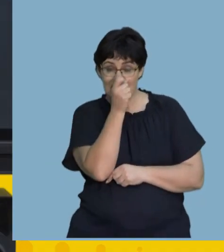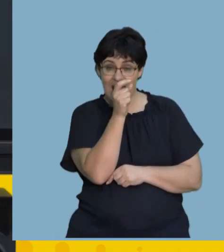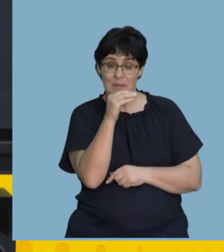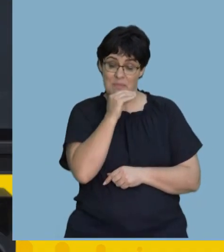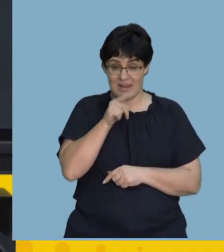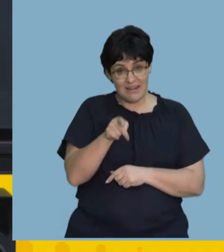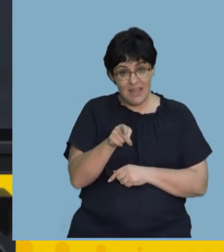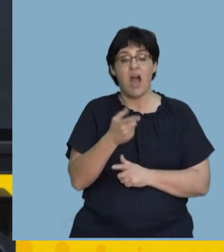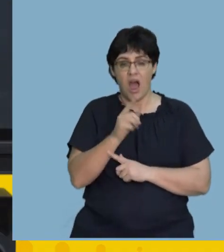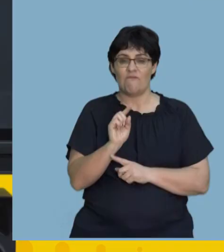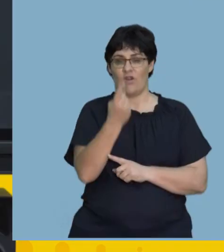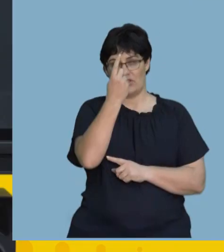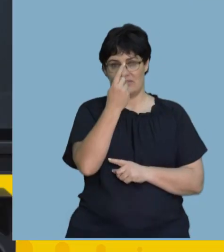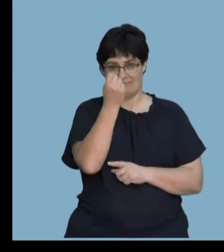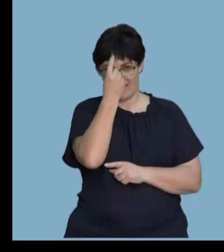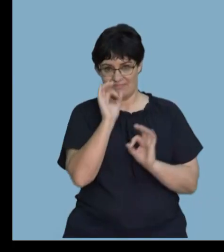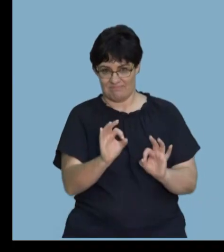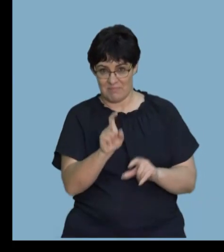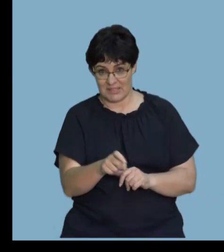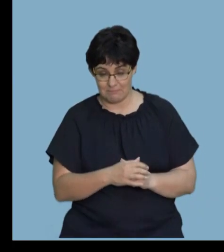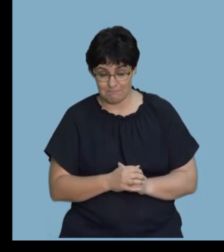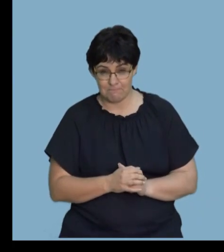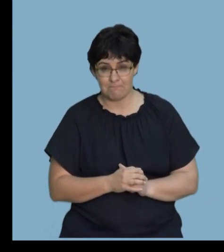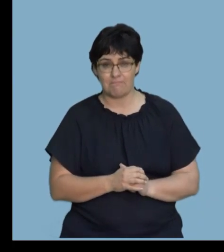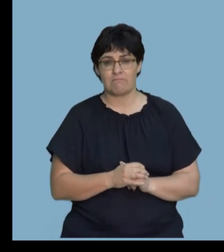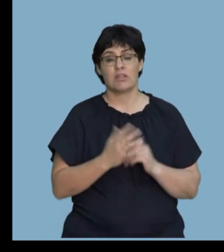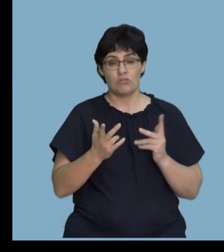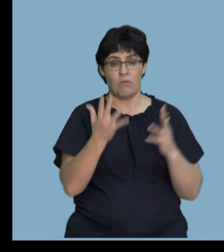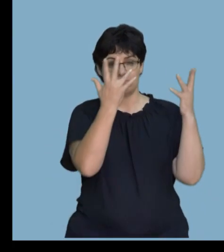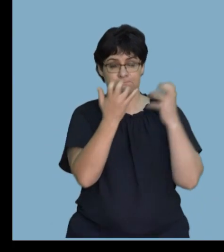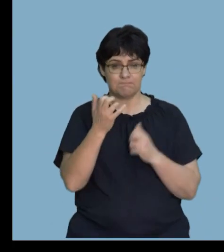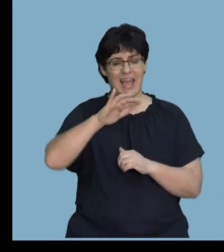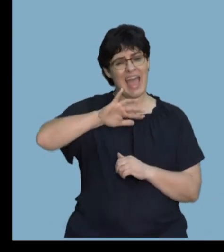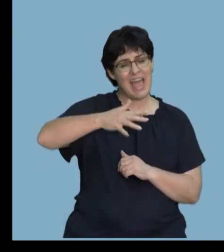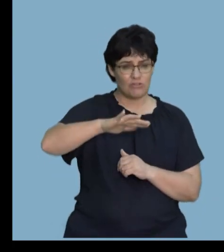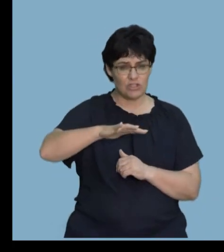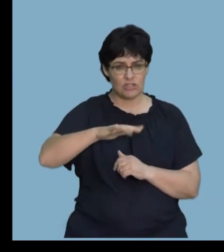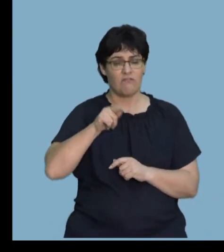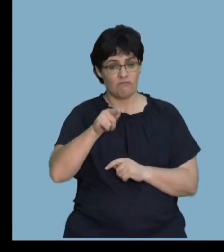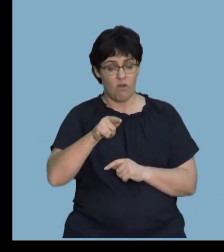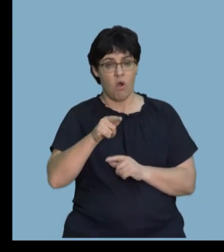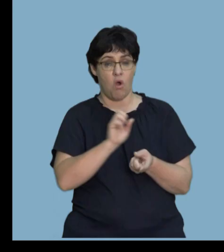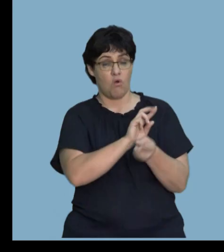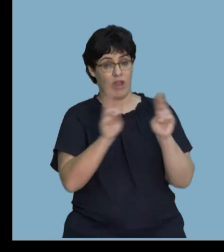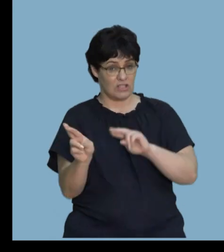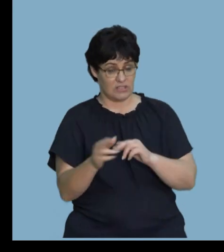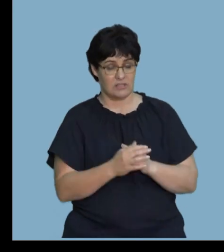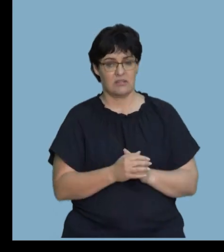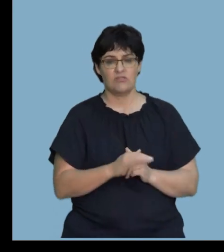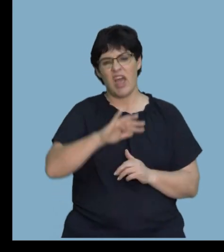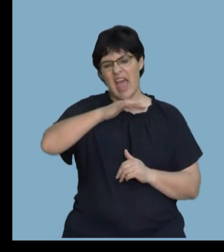this is the first part, okay? Now, if we are to calculate the average rate of this reaction, so